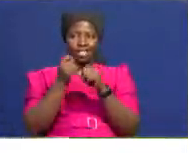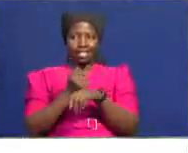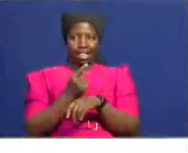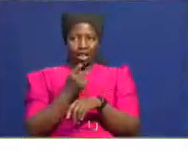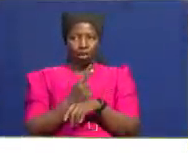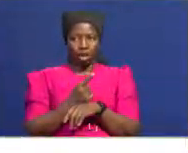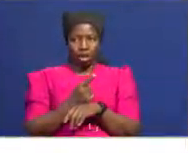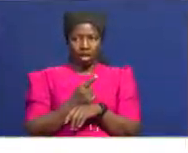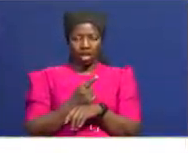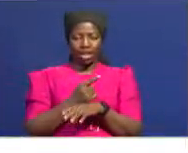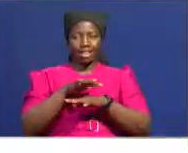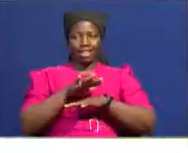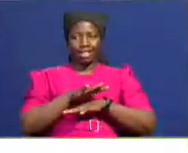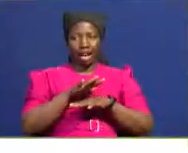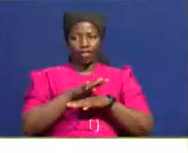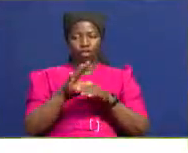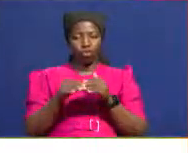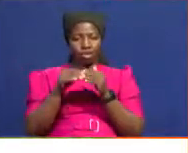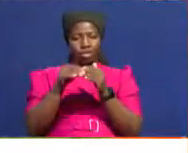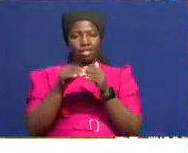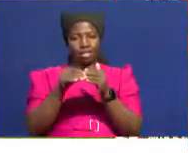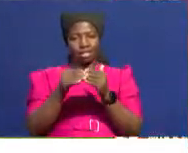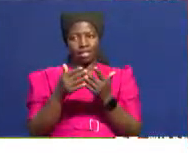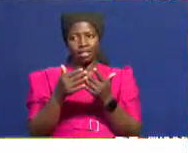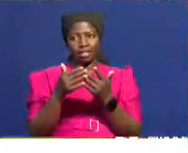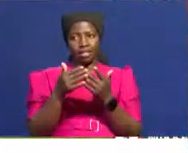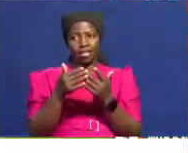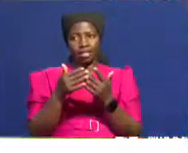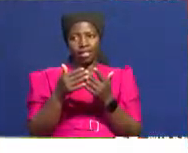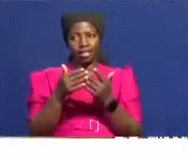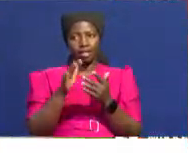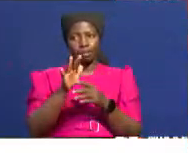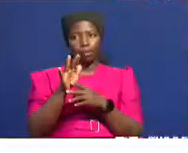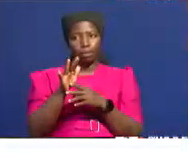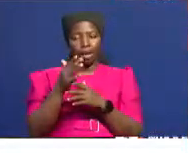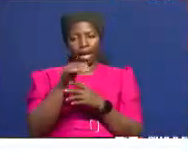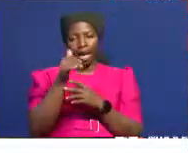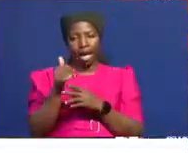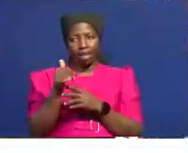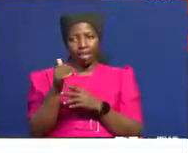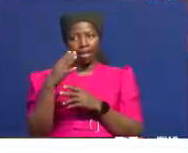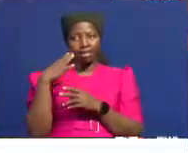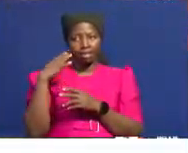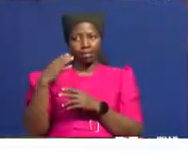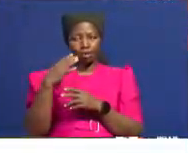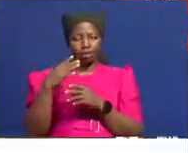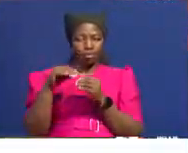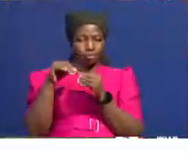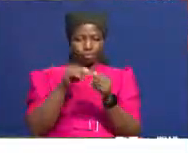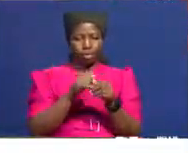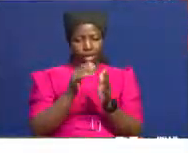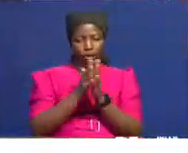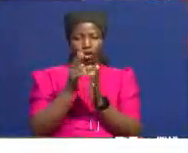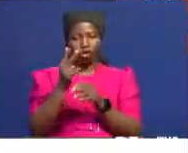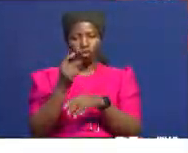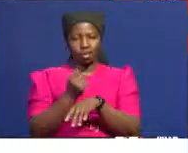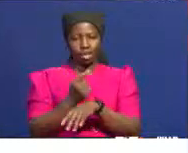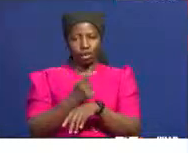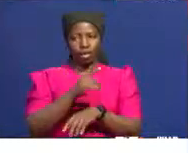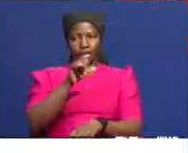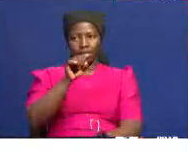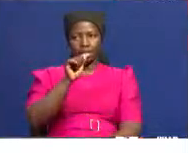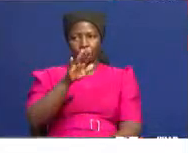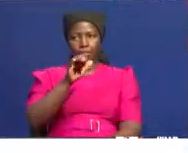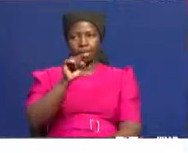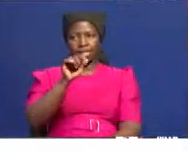Evans, enough to cede the lead to his World Rally Championship title rival by 2 seconds. Sebastian Ogier lost a